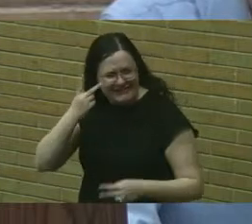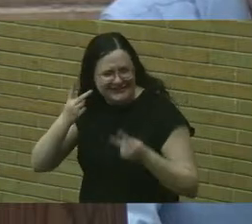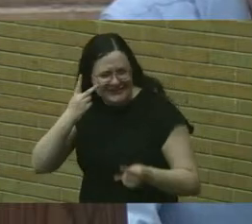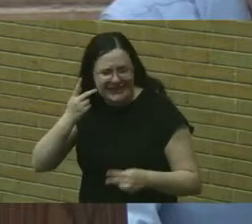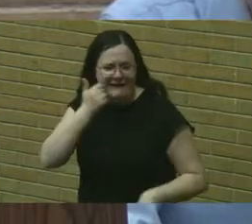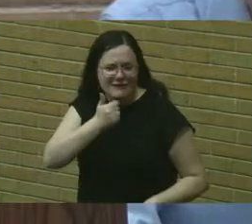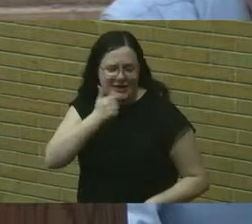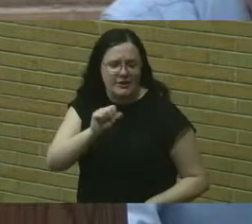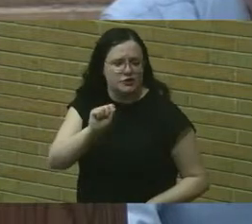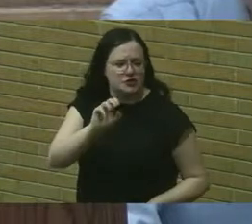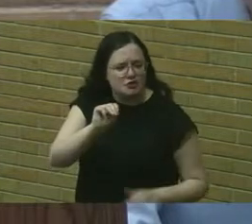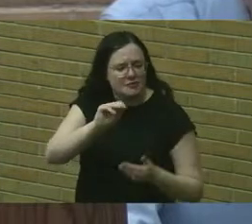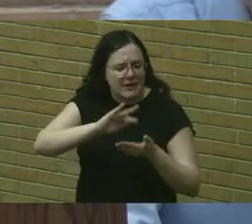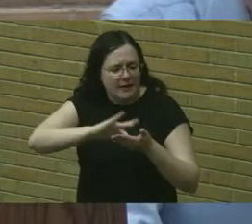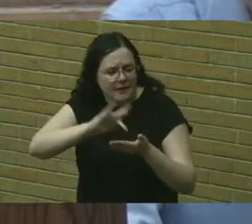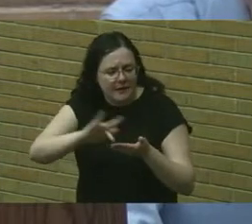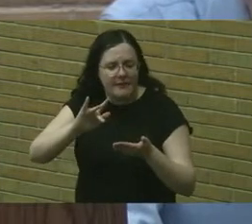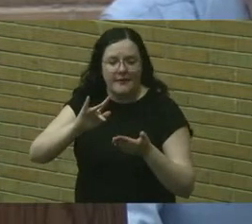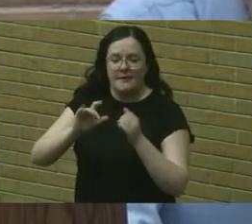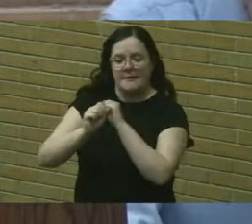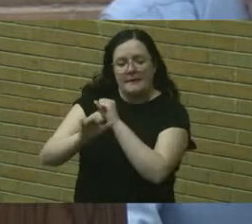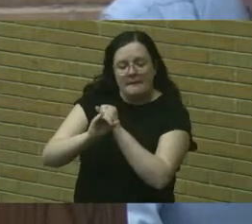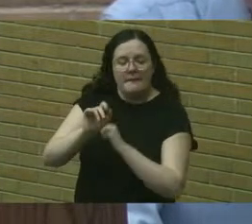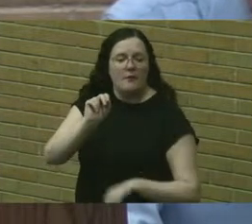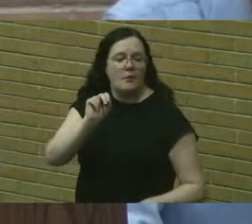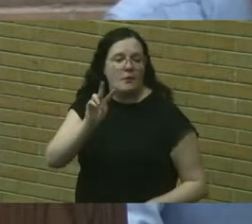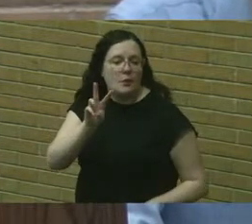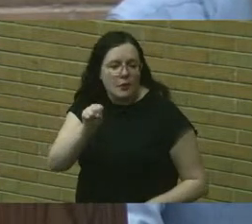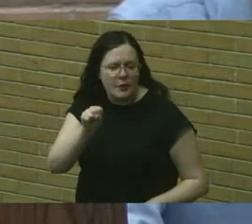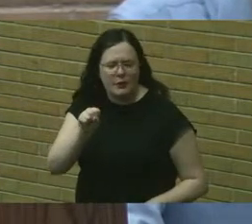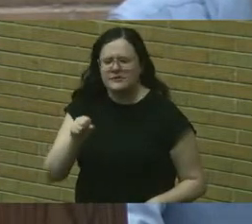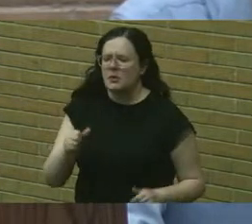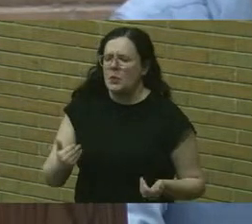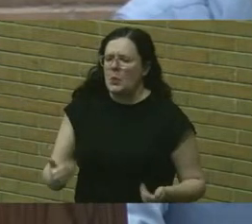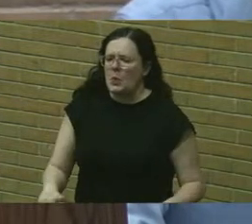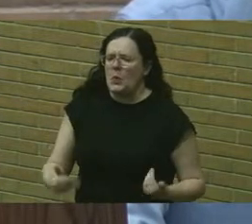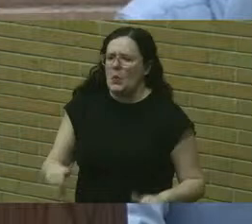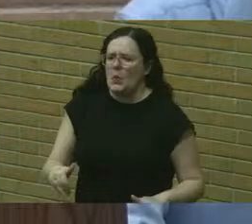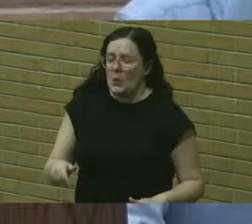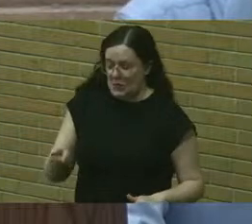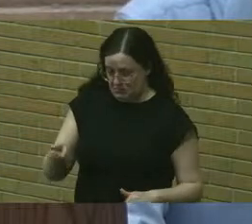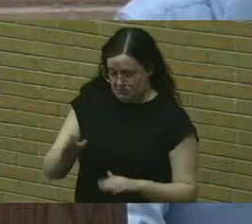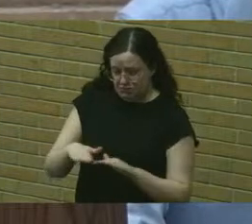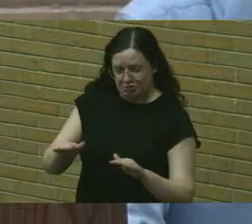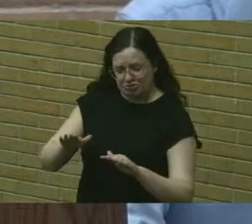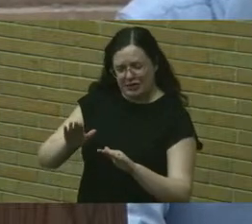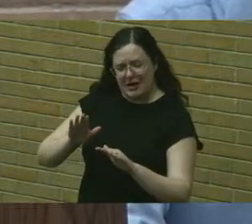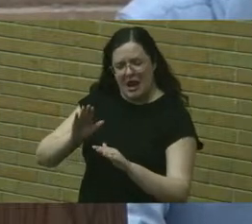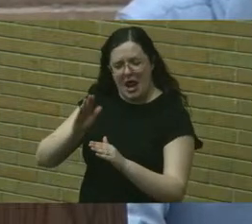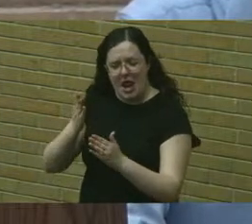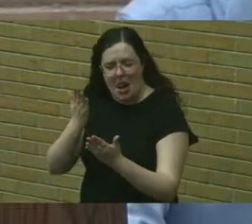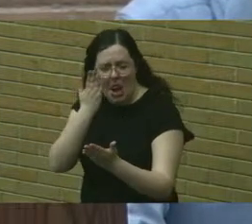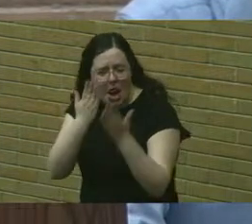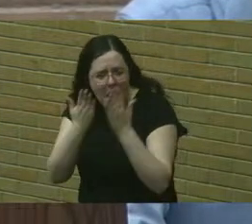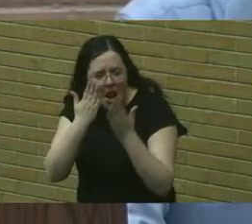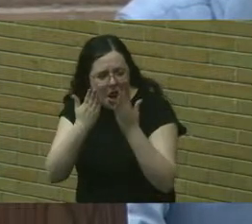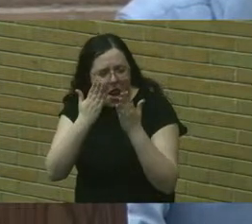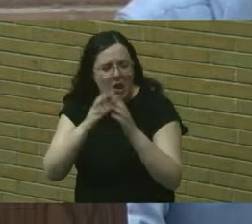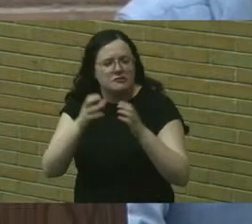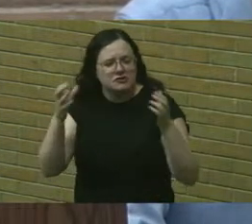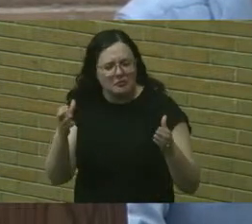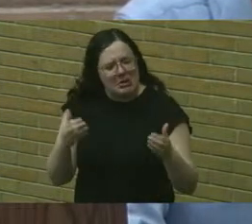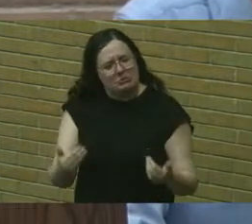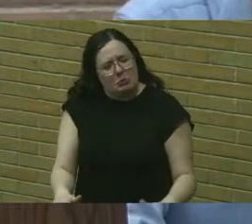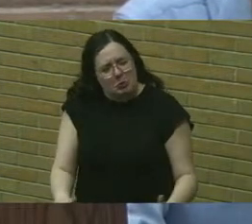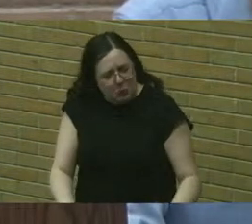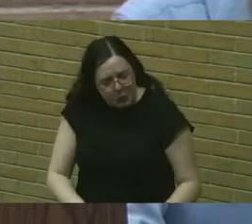media, in the media itself, in the news, it's just so much that they're dealing with. It's our